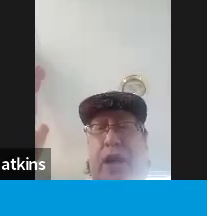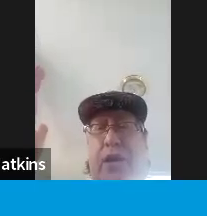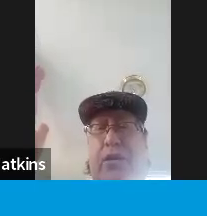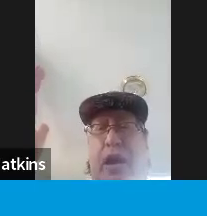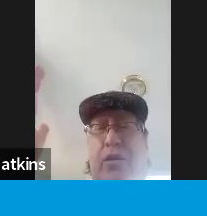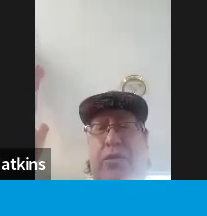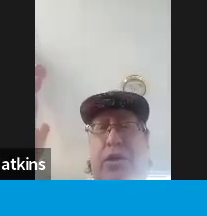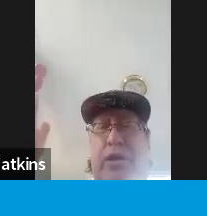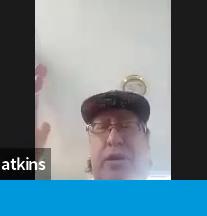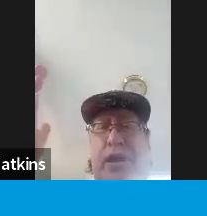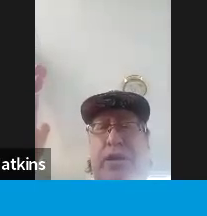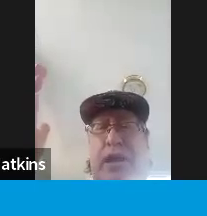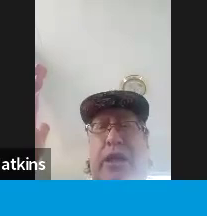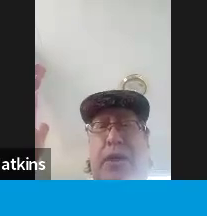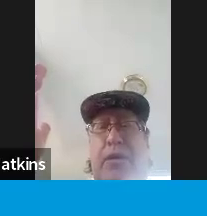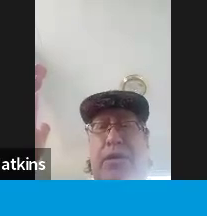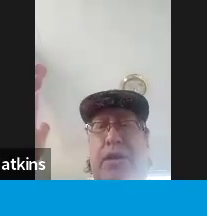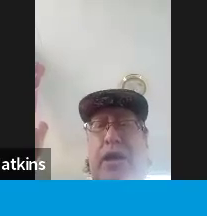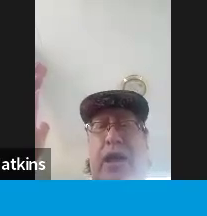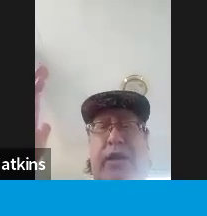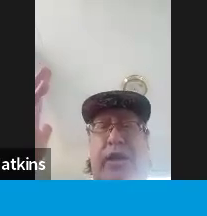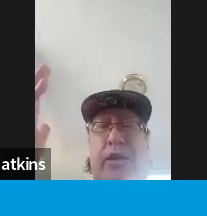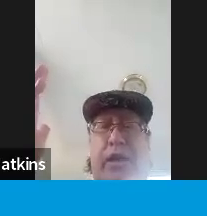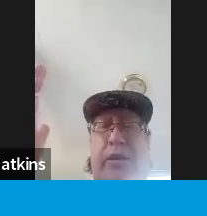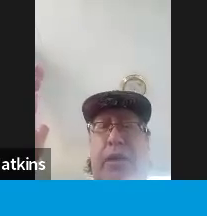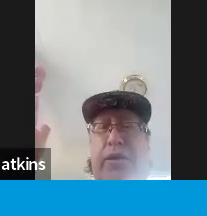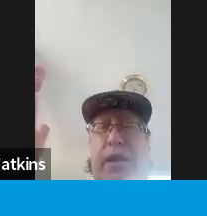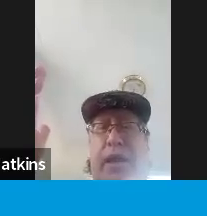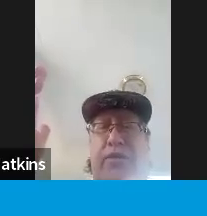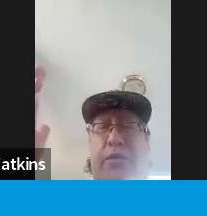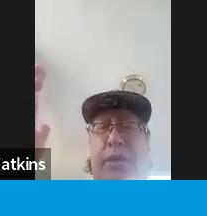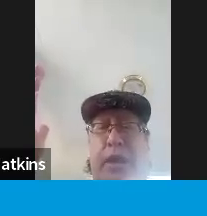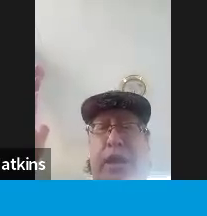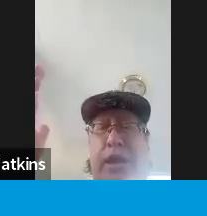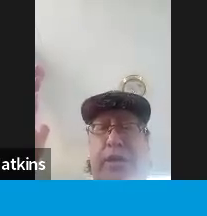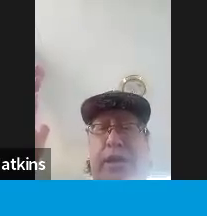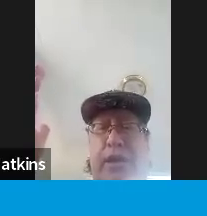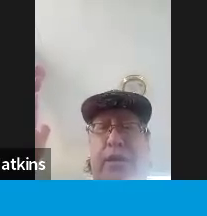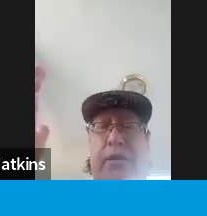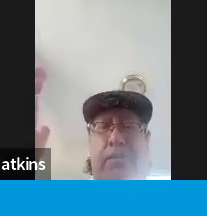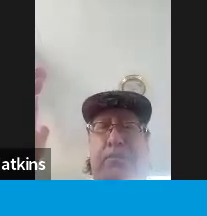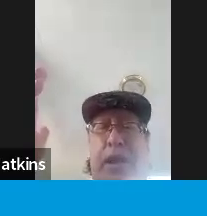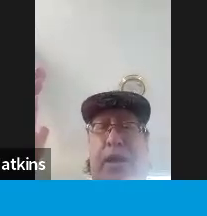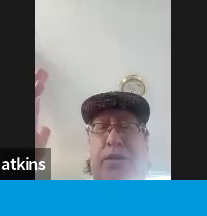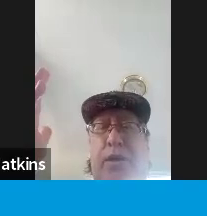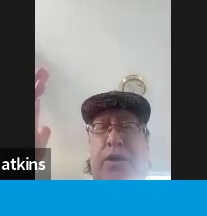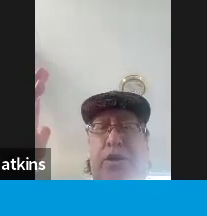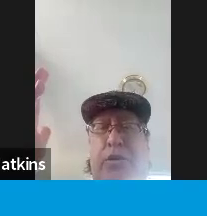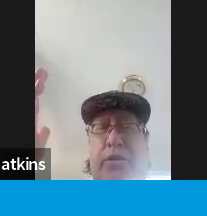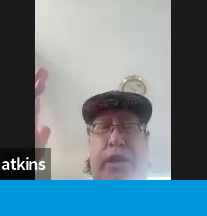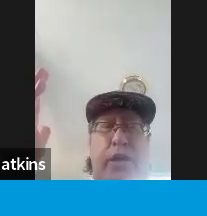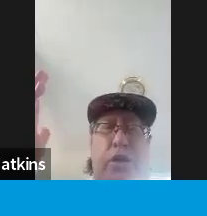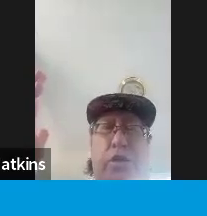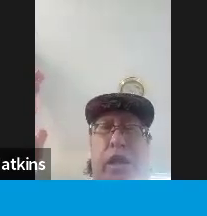us or out to us besides emails. I read all the emails that I get from BHAAC, but I also